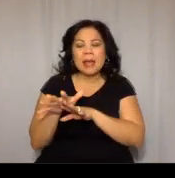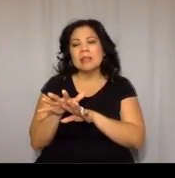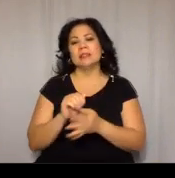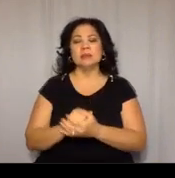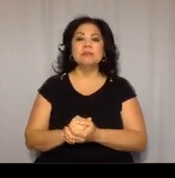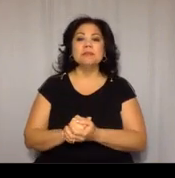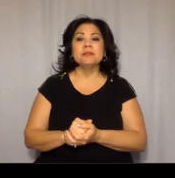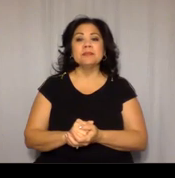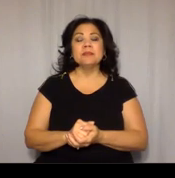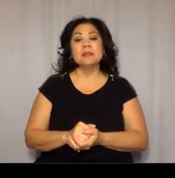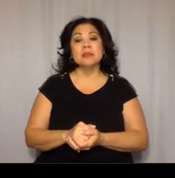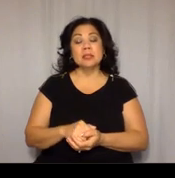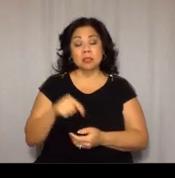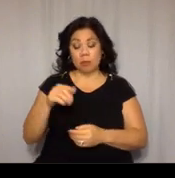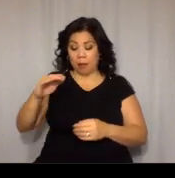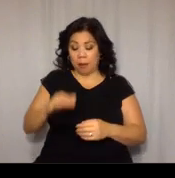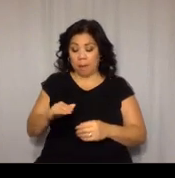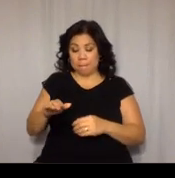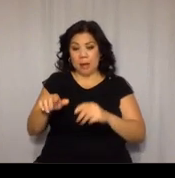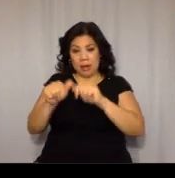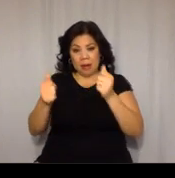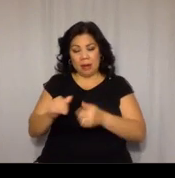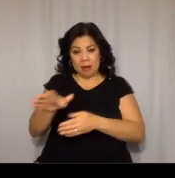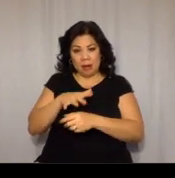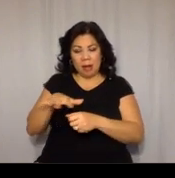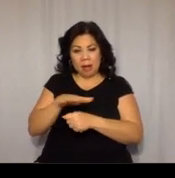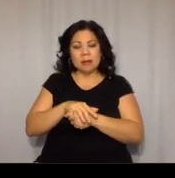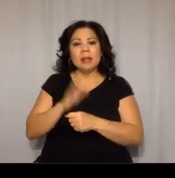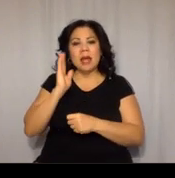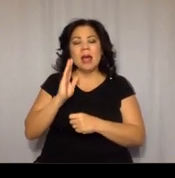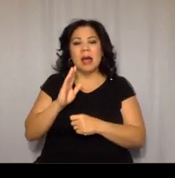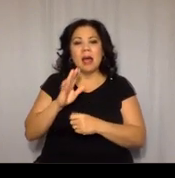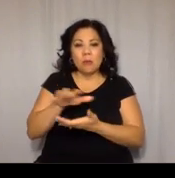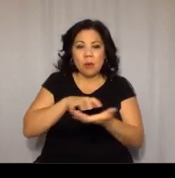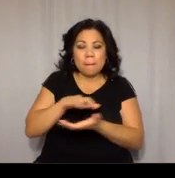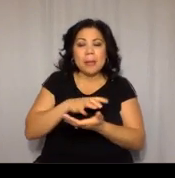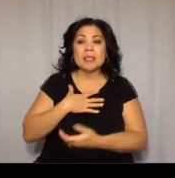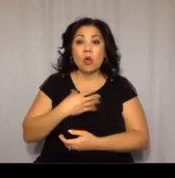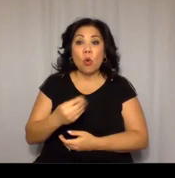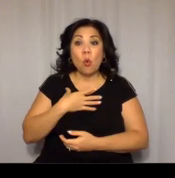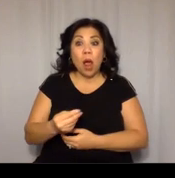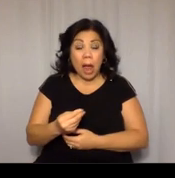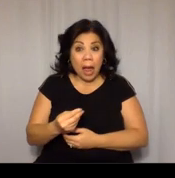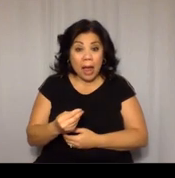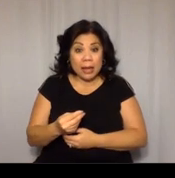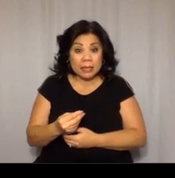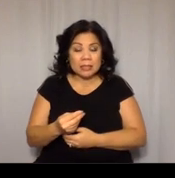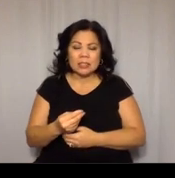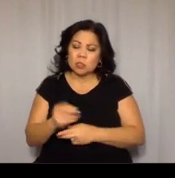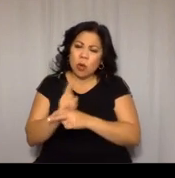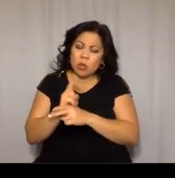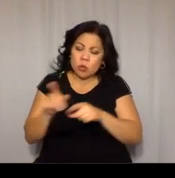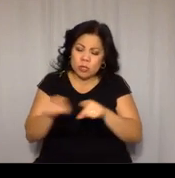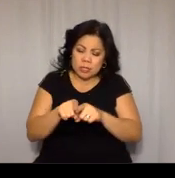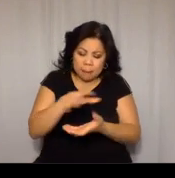just for fun, for this shape, I'm going to add a little white. So notice I'm going back into the same pile. I just keep going back into the